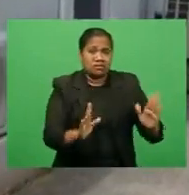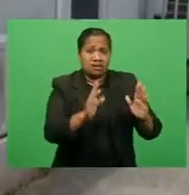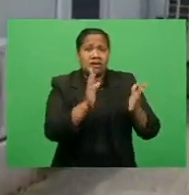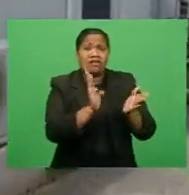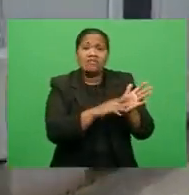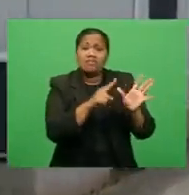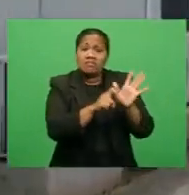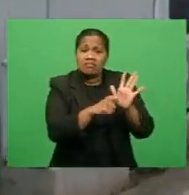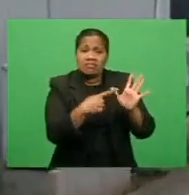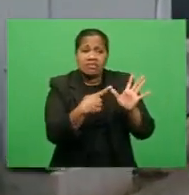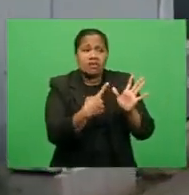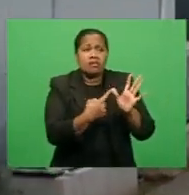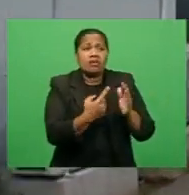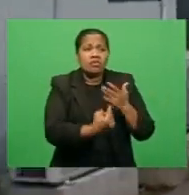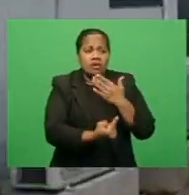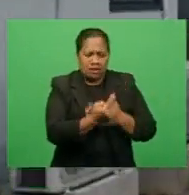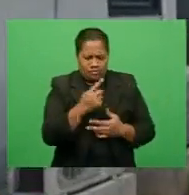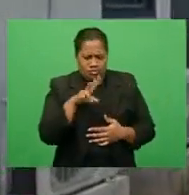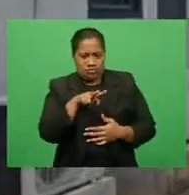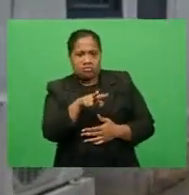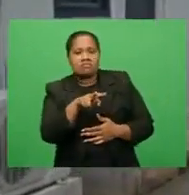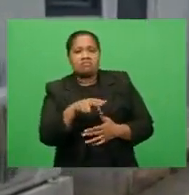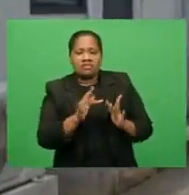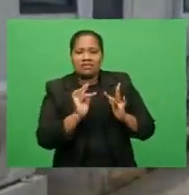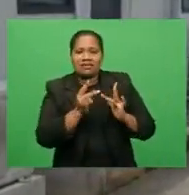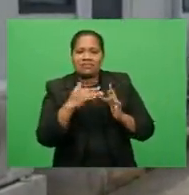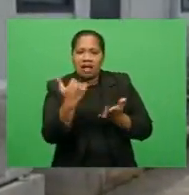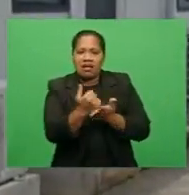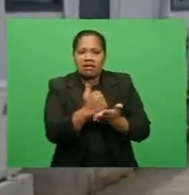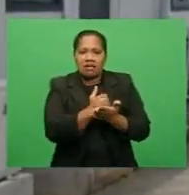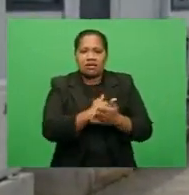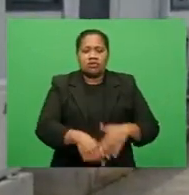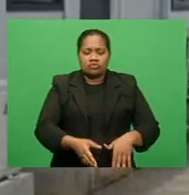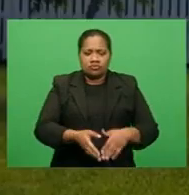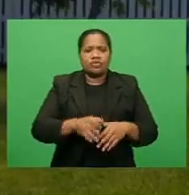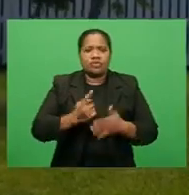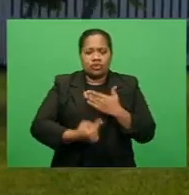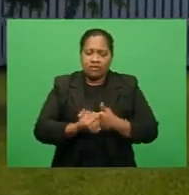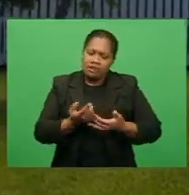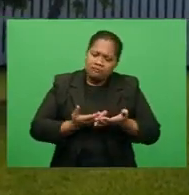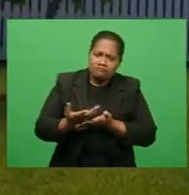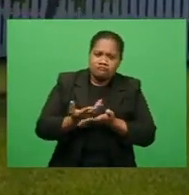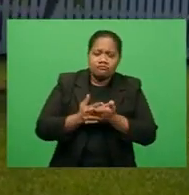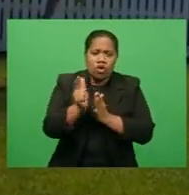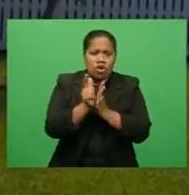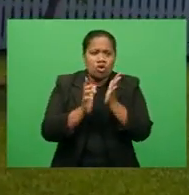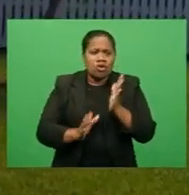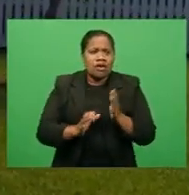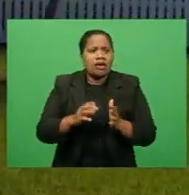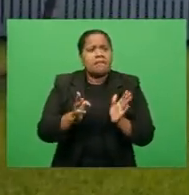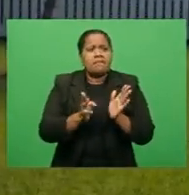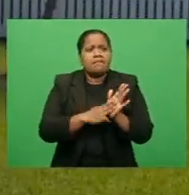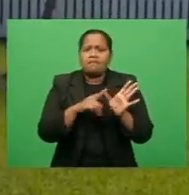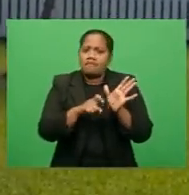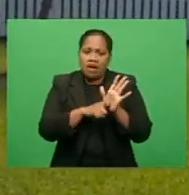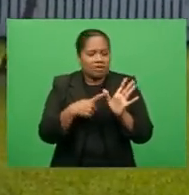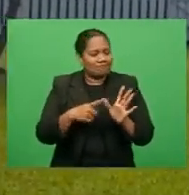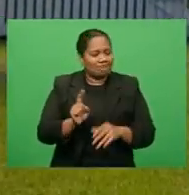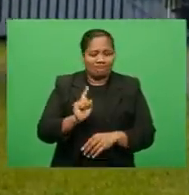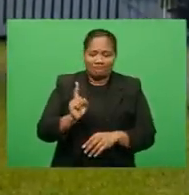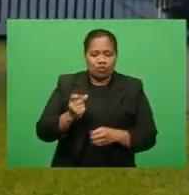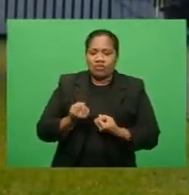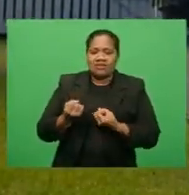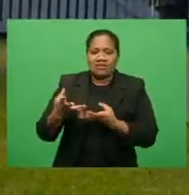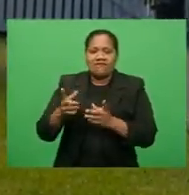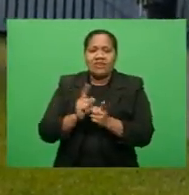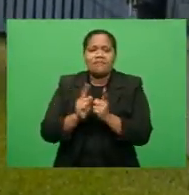password to his personal email account. He said upon liaising with his lawyer, Mara refused to tell them his password.